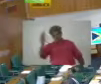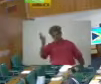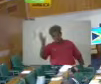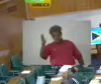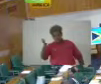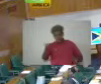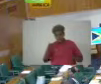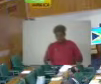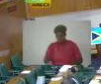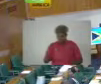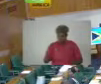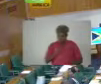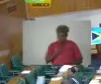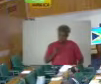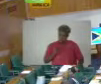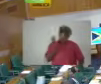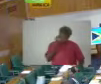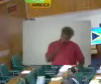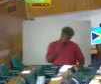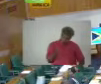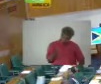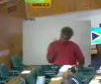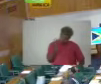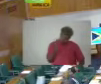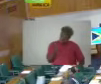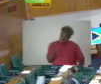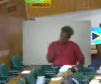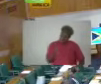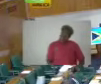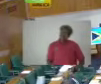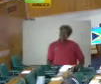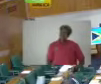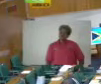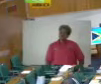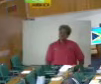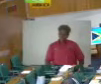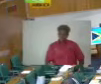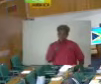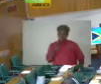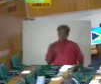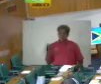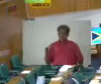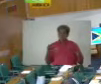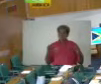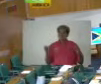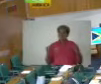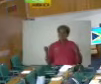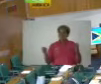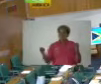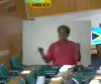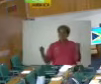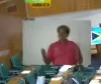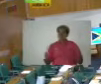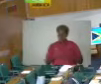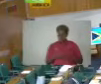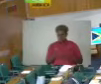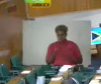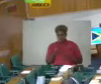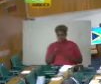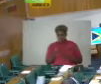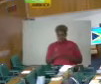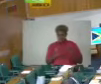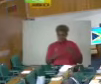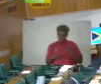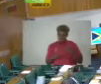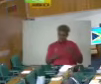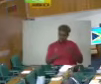presentation of Senator Crawford. They know to Google. And not the buzz that is coming from the other members, including... Yes.